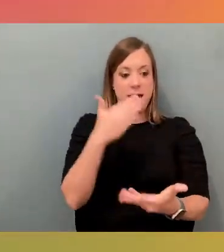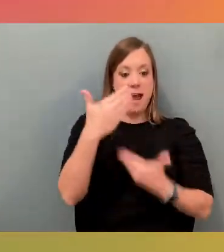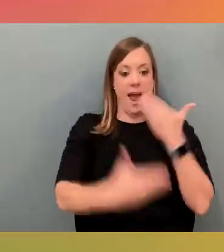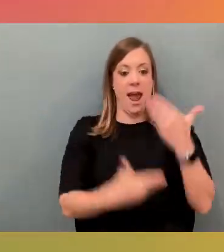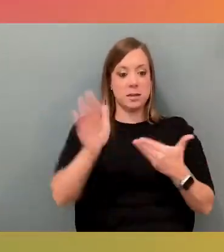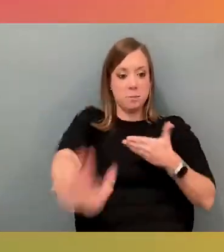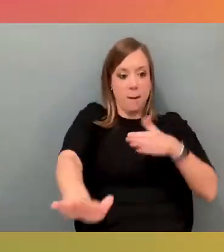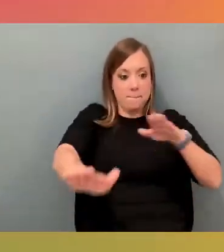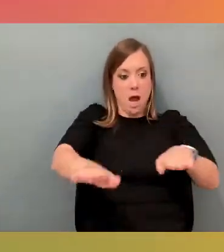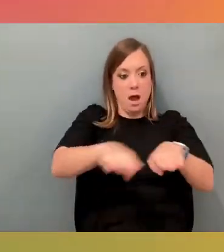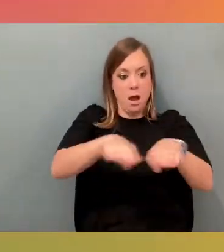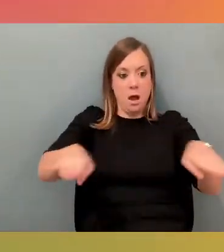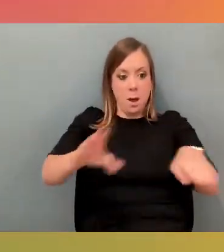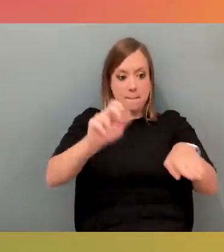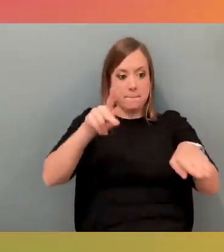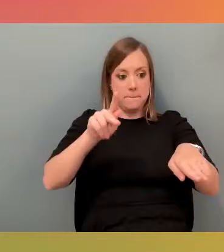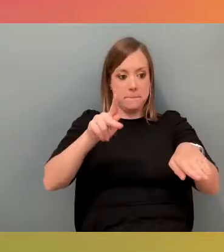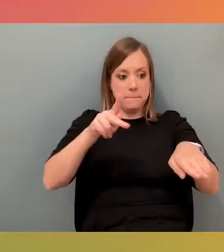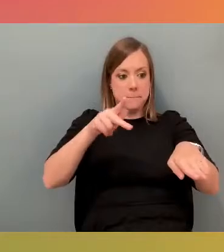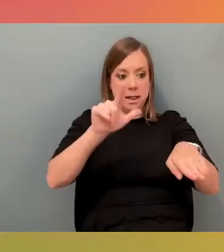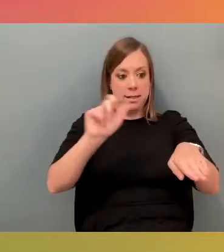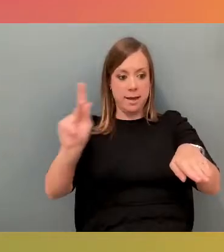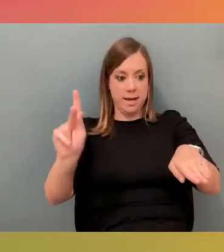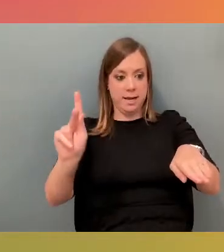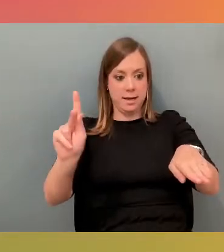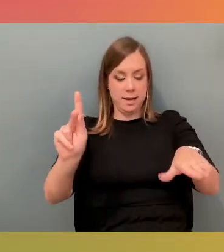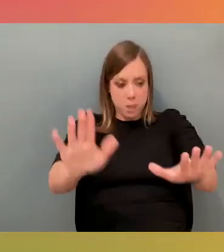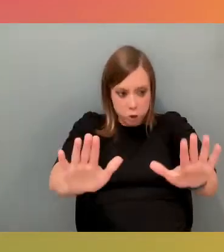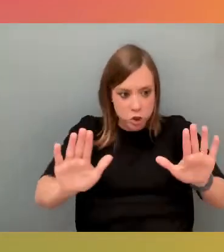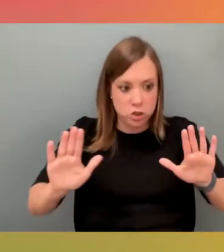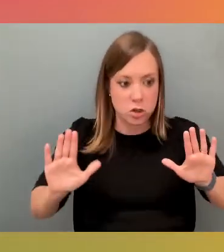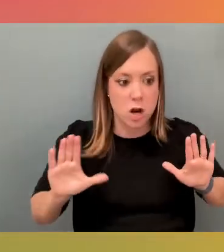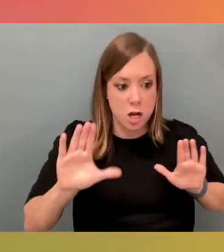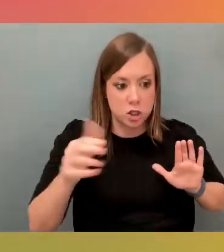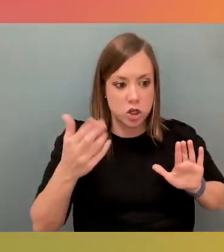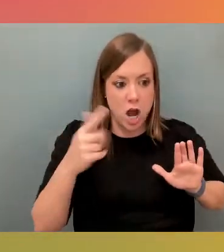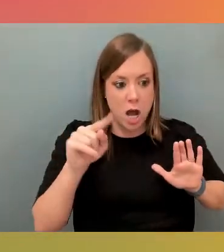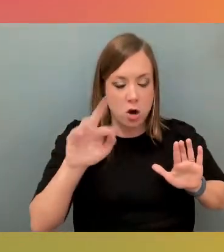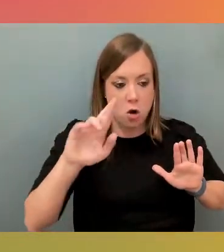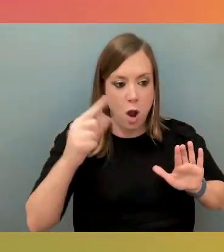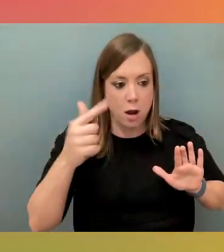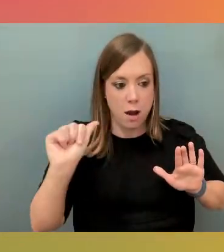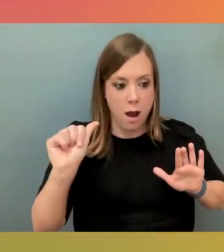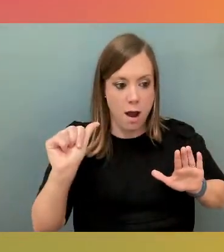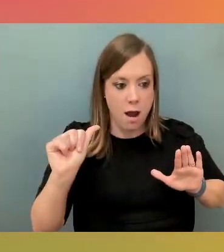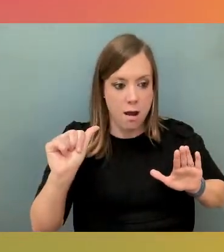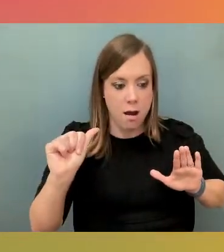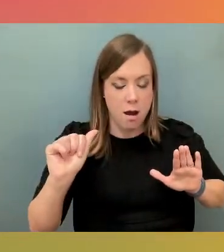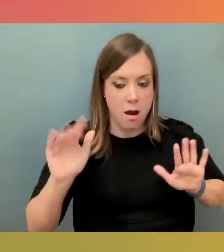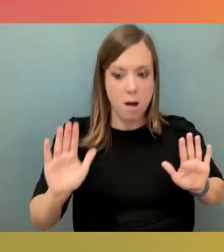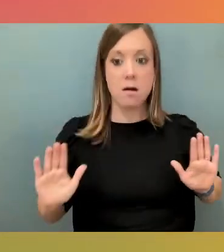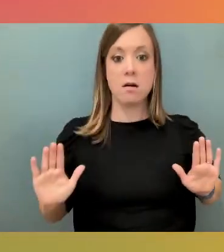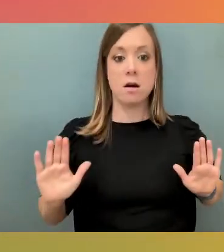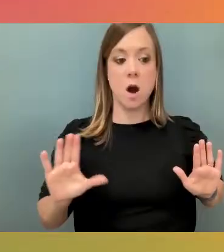ground, step back to plank. Flow through your chaturanga. Inhale to cobra or upward